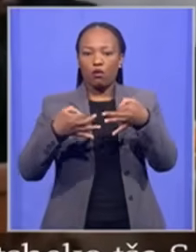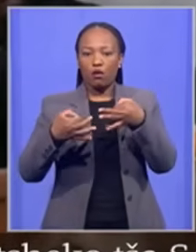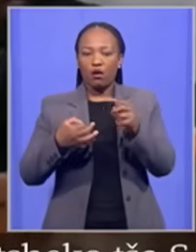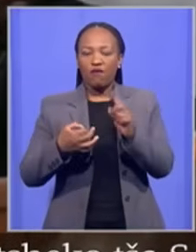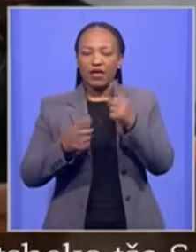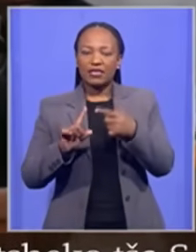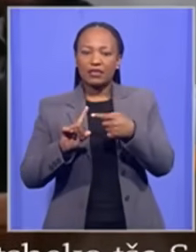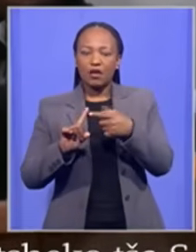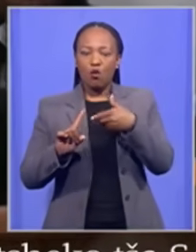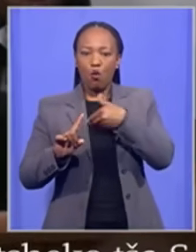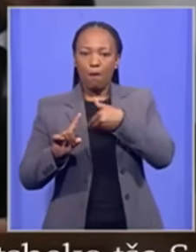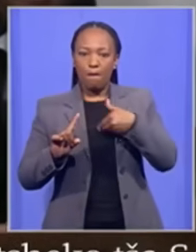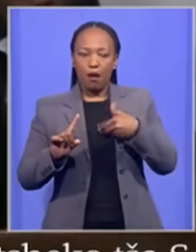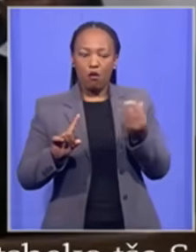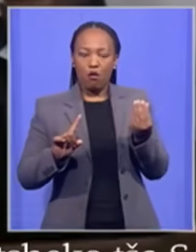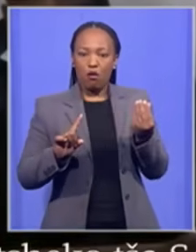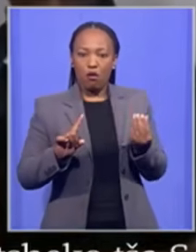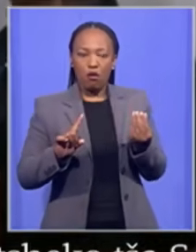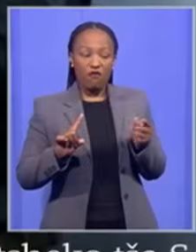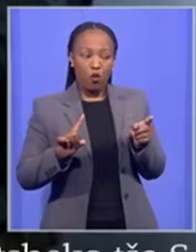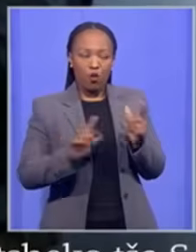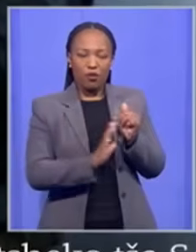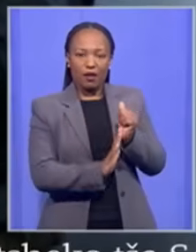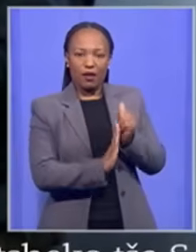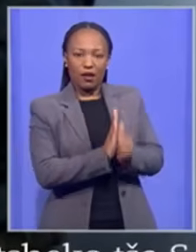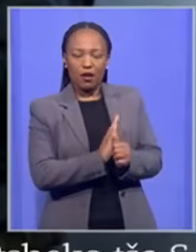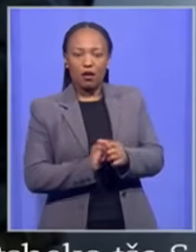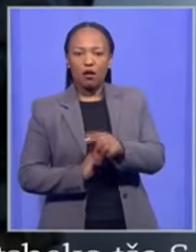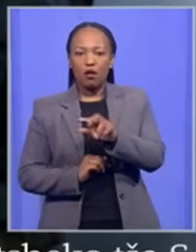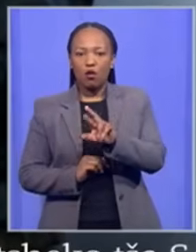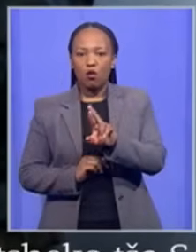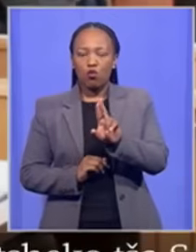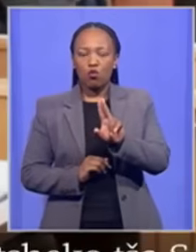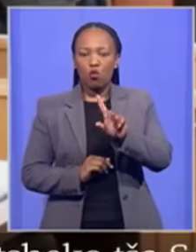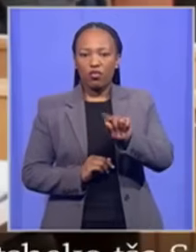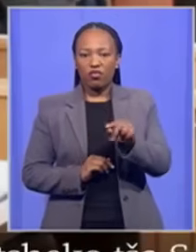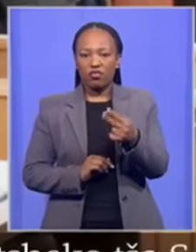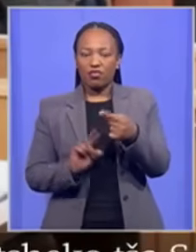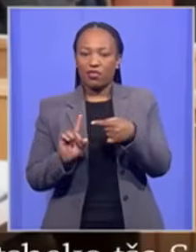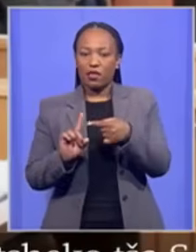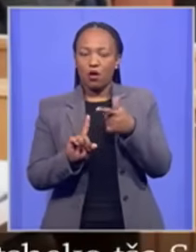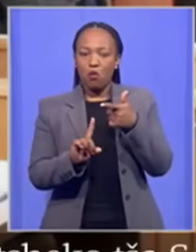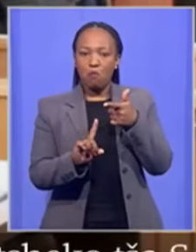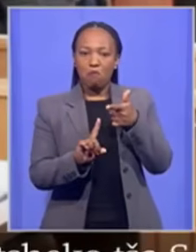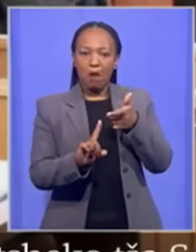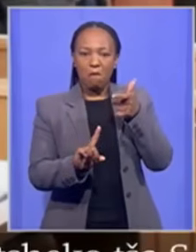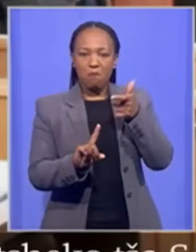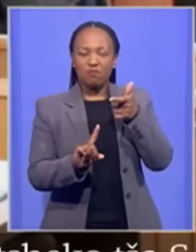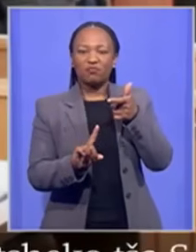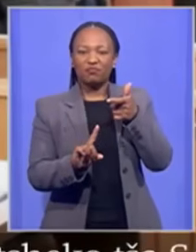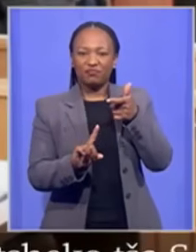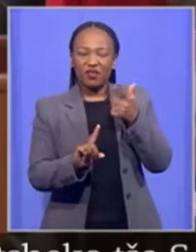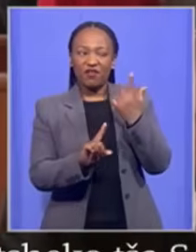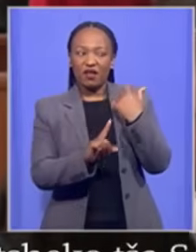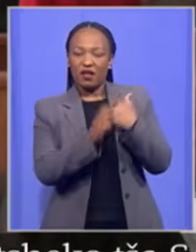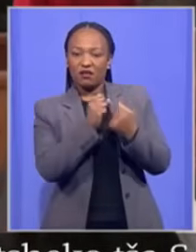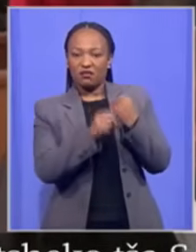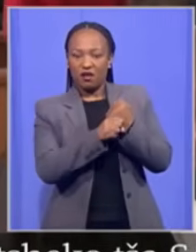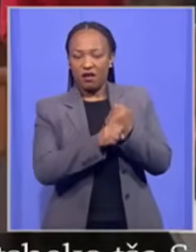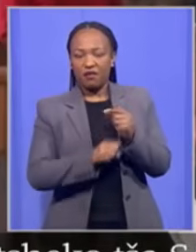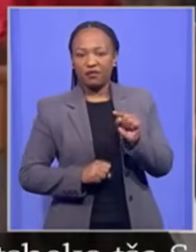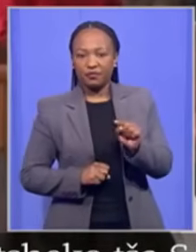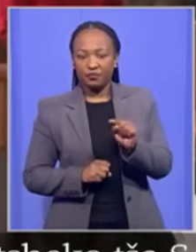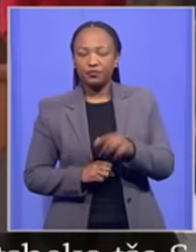bile mmagongwana wa ba bangwe bao ba bolailego e lego Ruth King yo a thuntšitšego le go bolawa ka lewedi ngwagola.